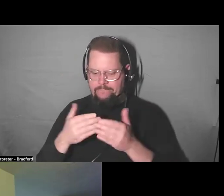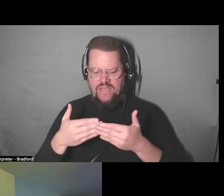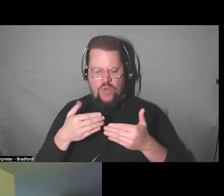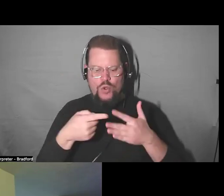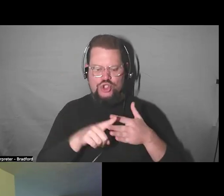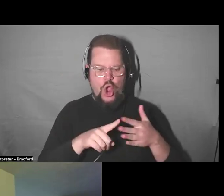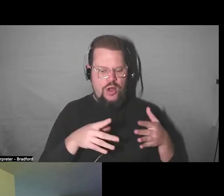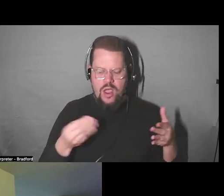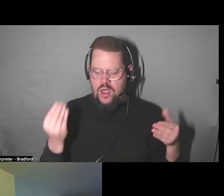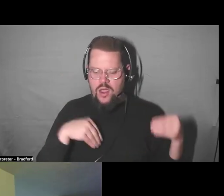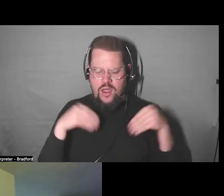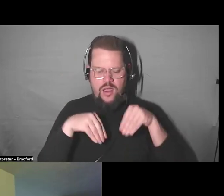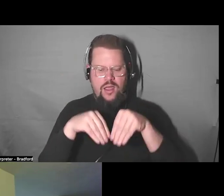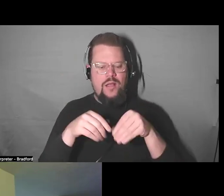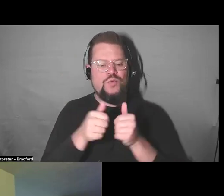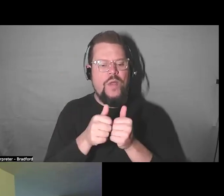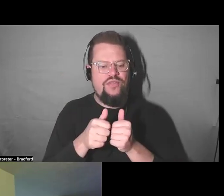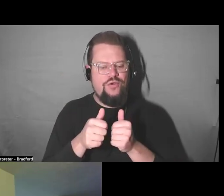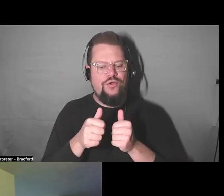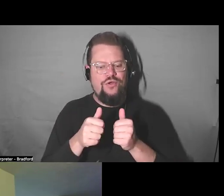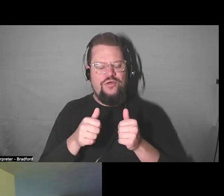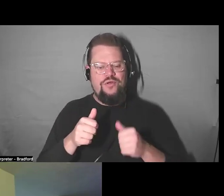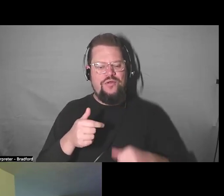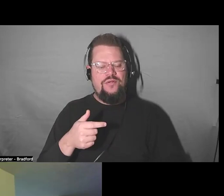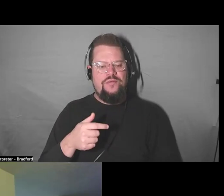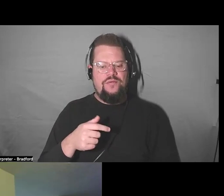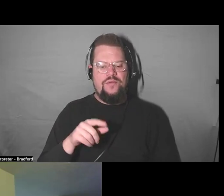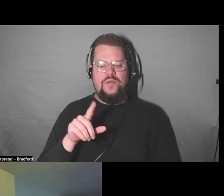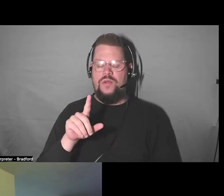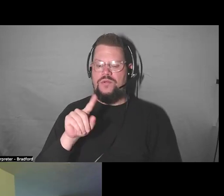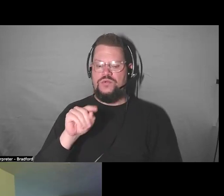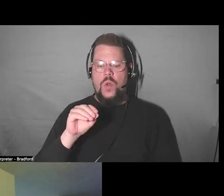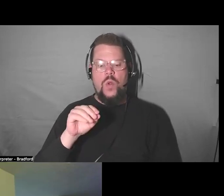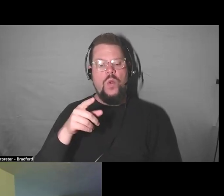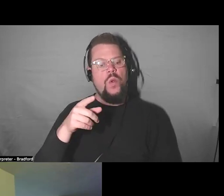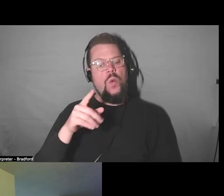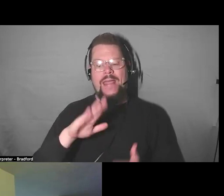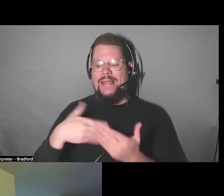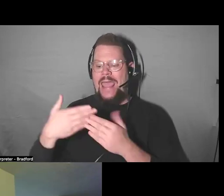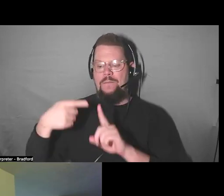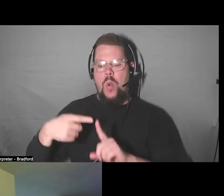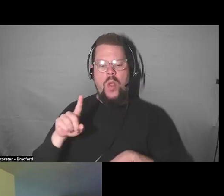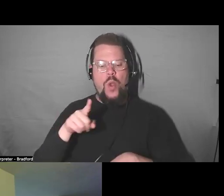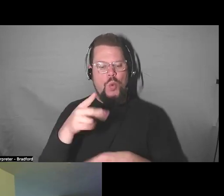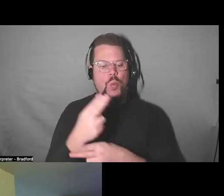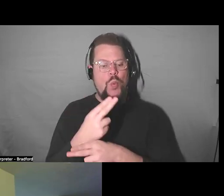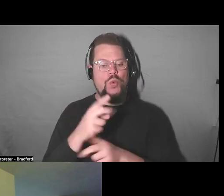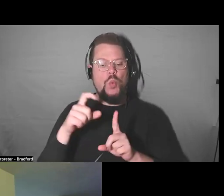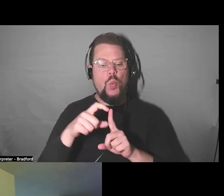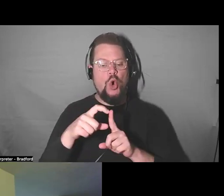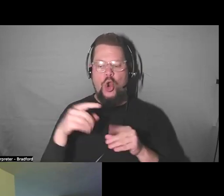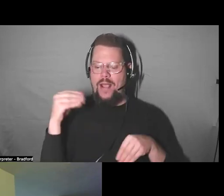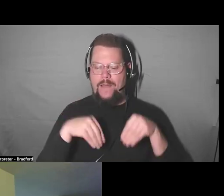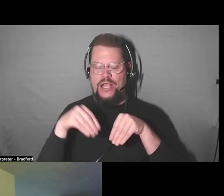combine them, right? So to even get to the point where you're using word combinations and more advanced grammar, you